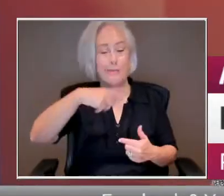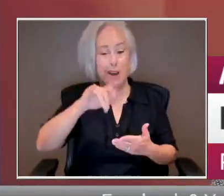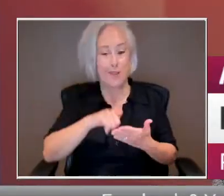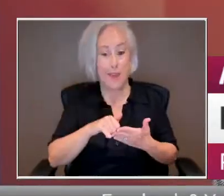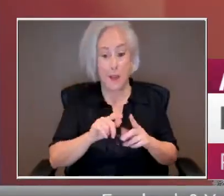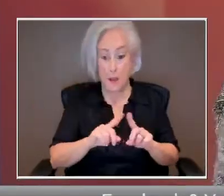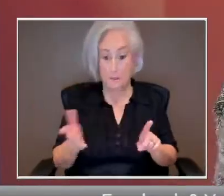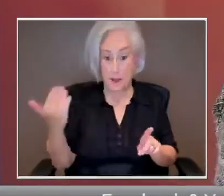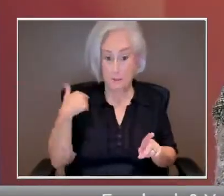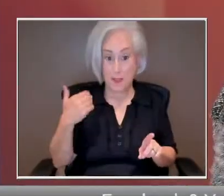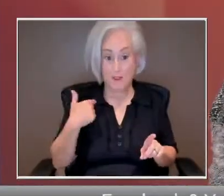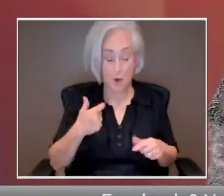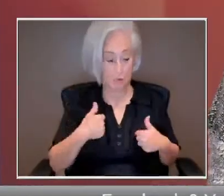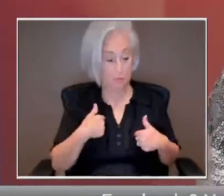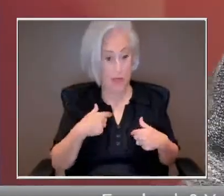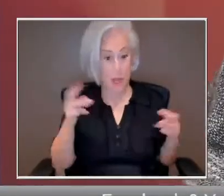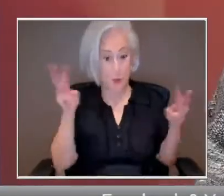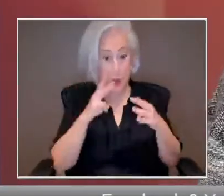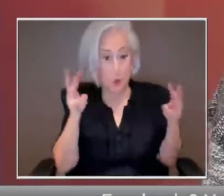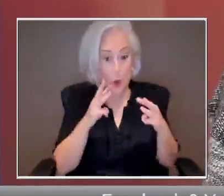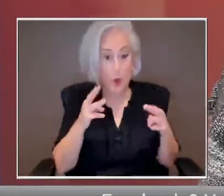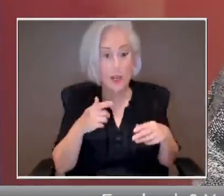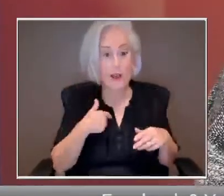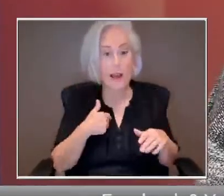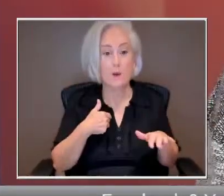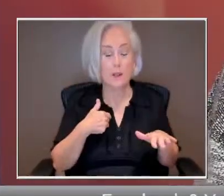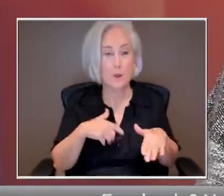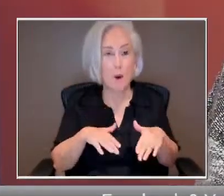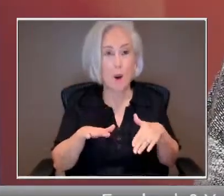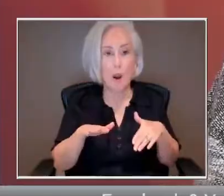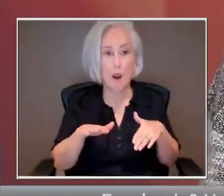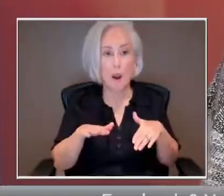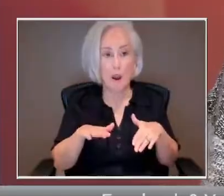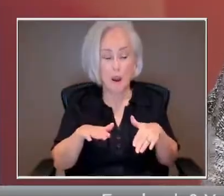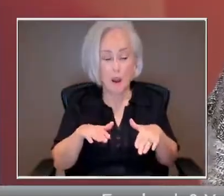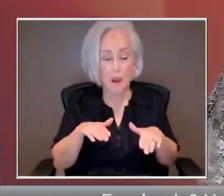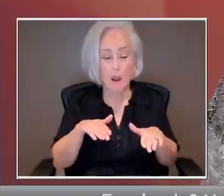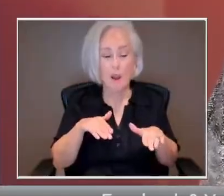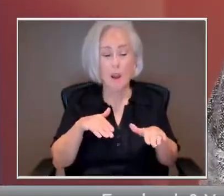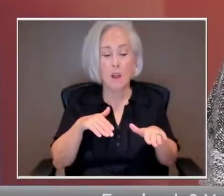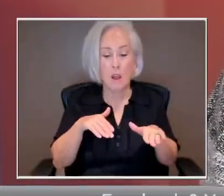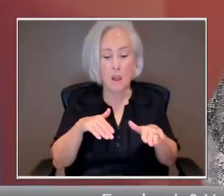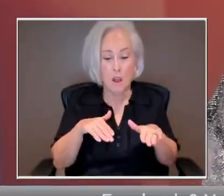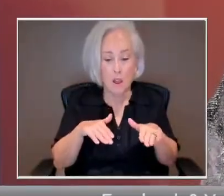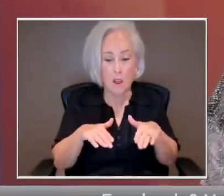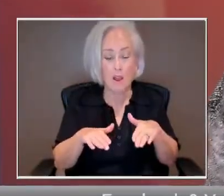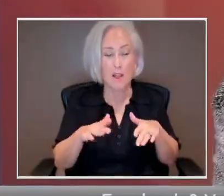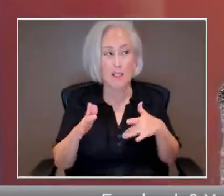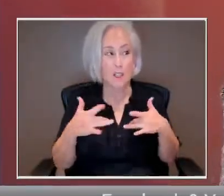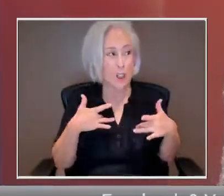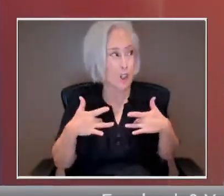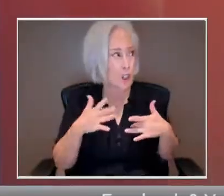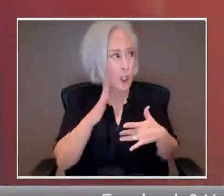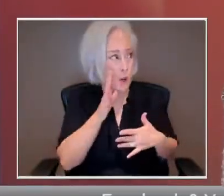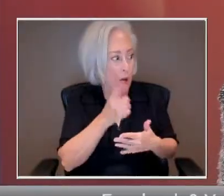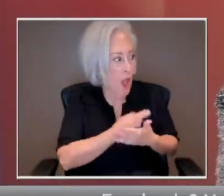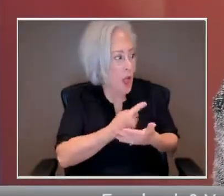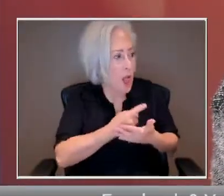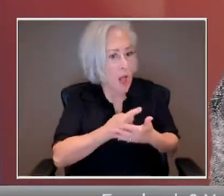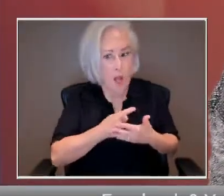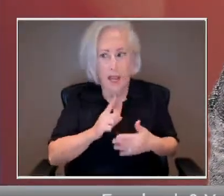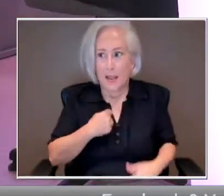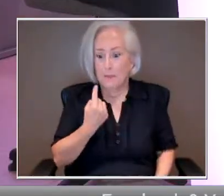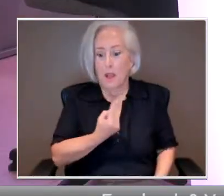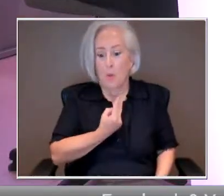would worry. Like I walked slower because I was so worried something would, you know, come up and I'd just be out there. That's no way to